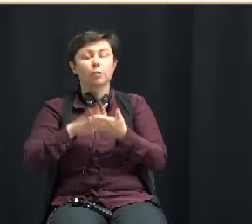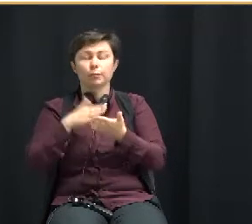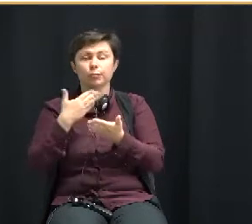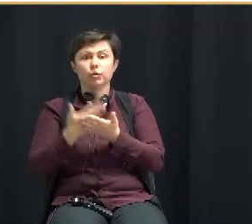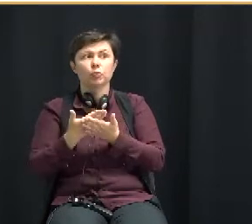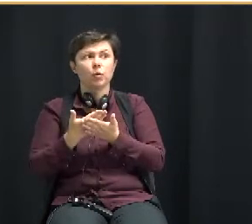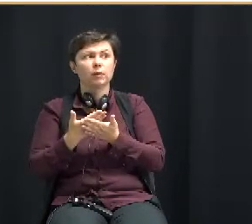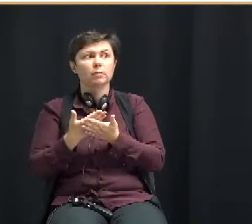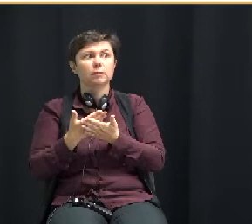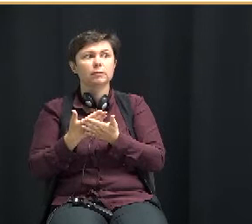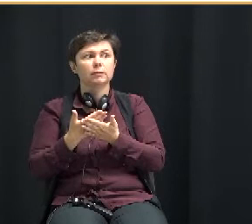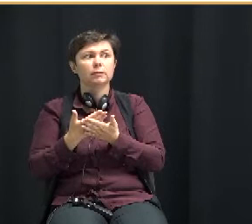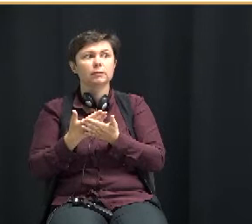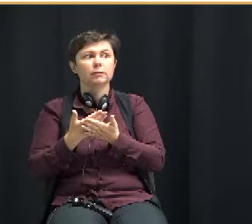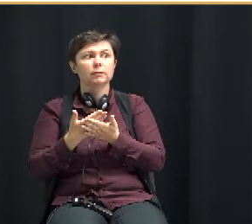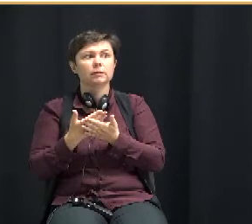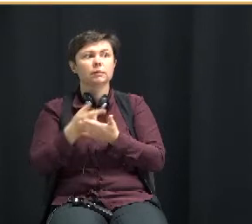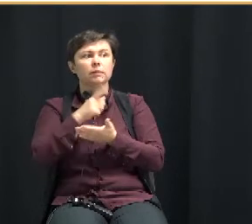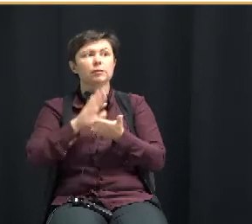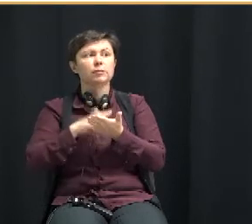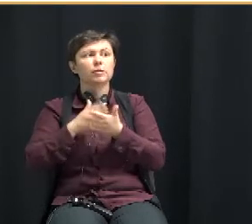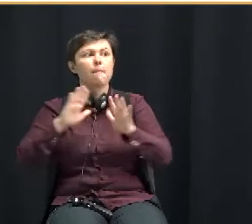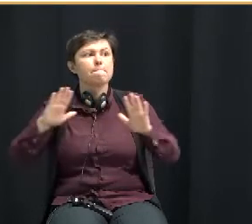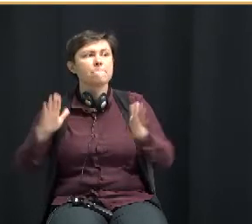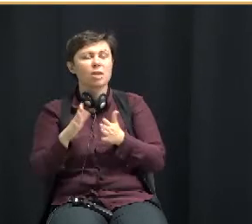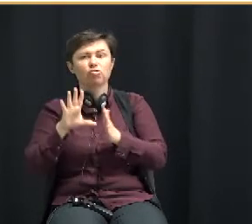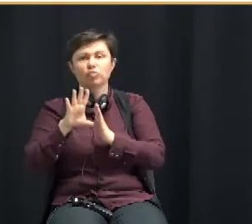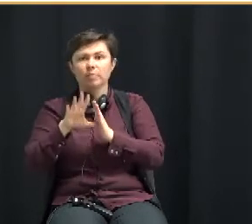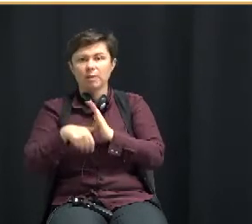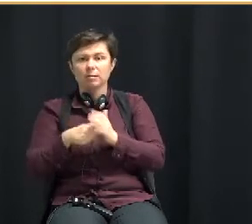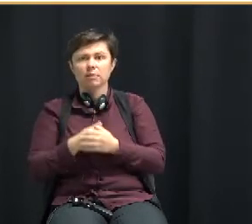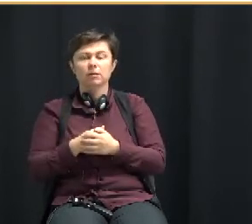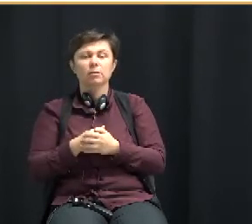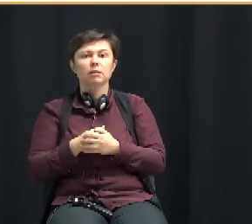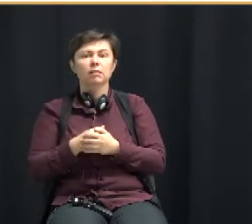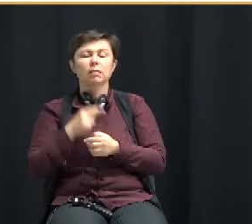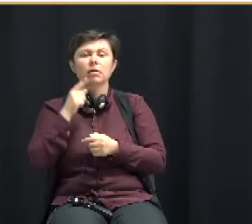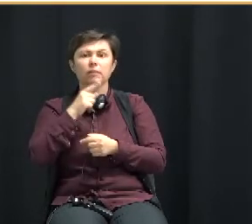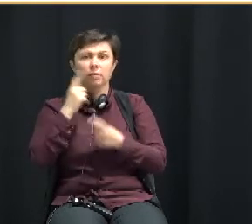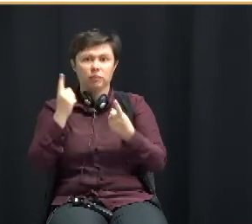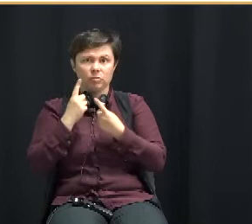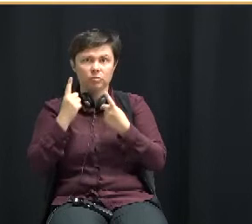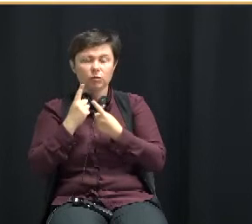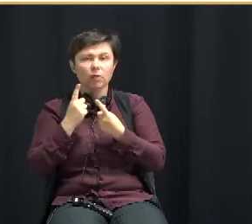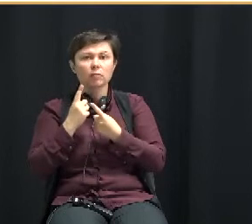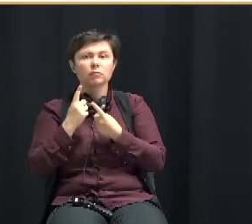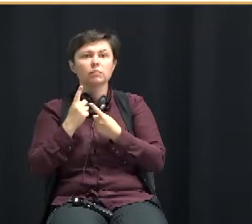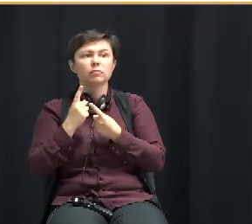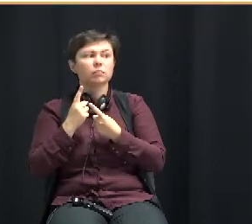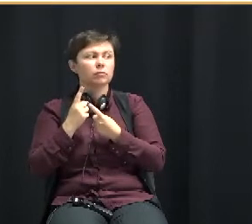needs. And there is an example from small cities in Poland. In this